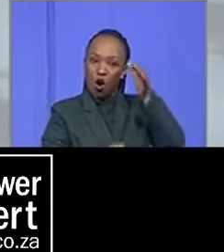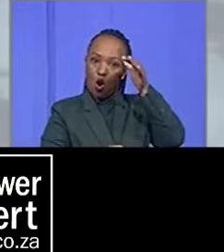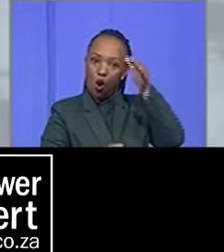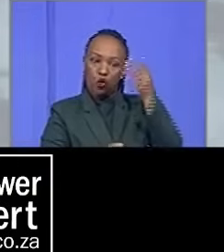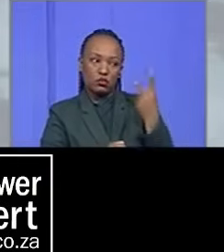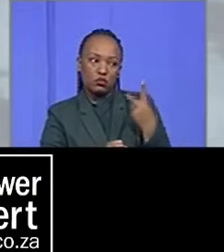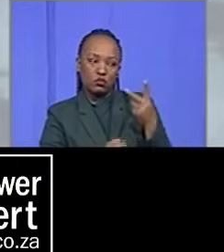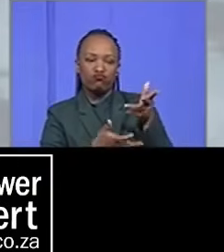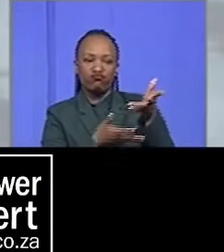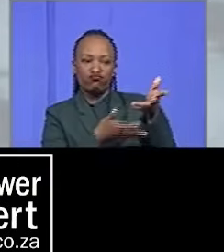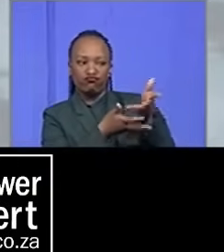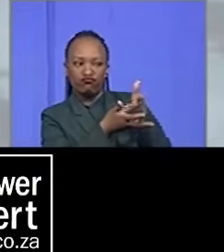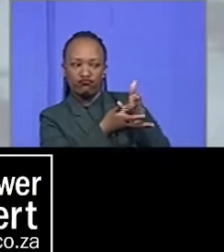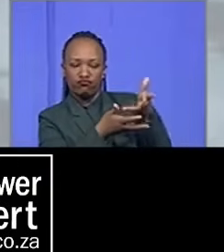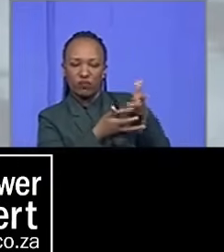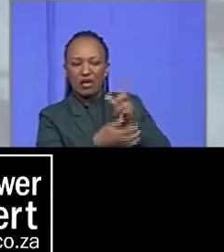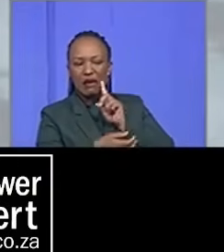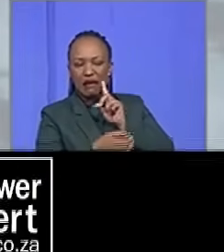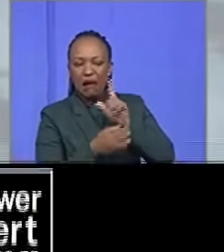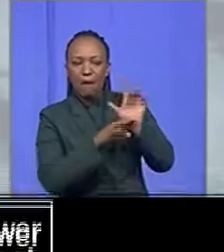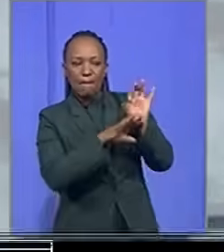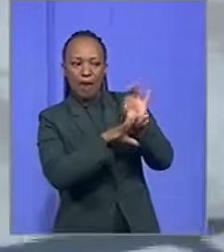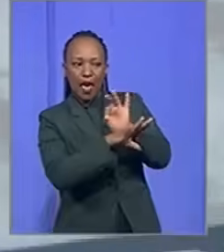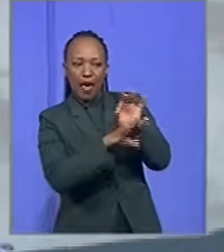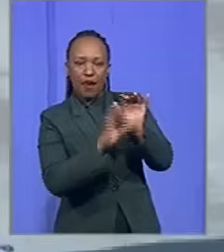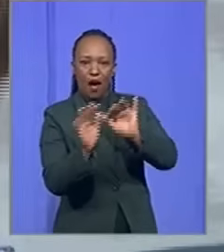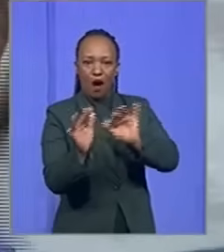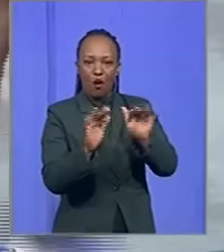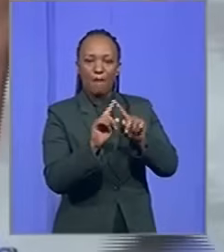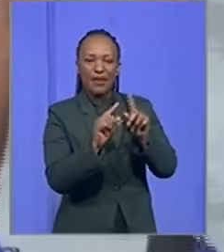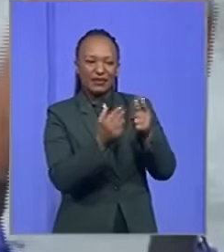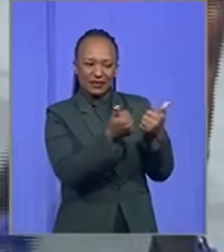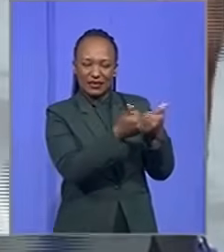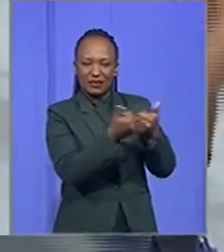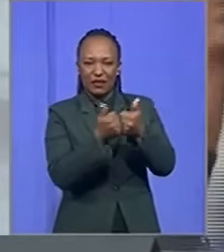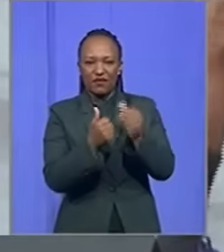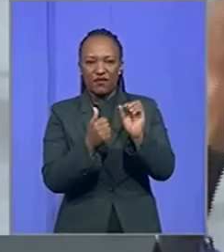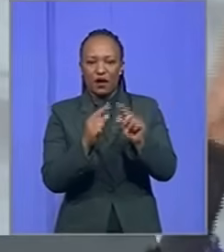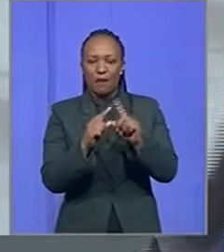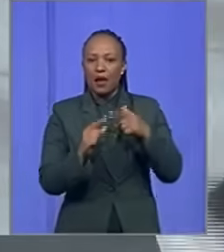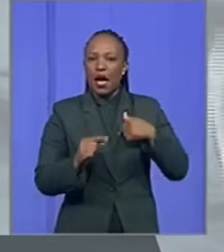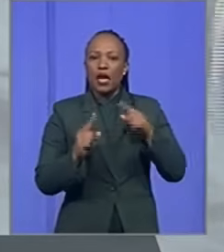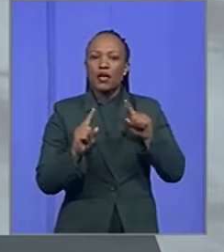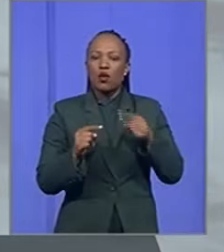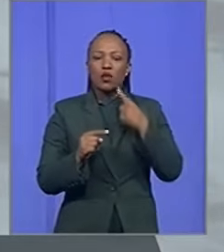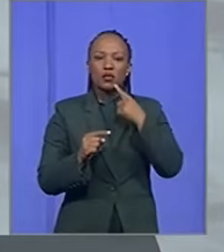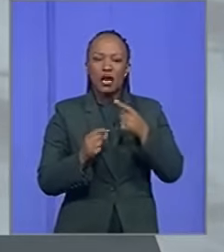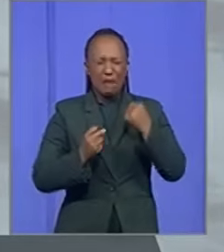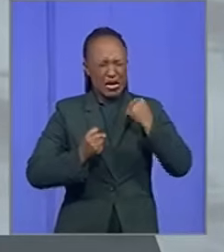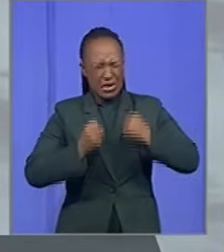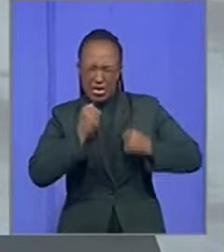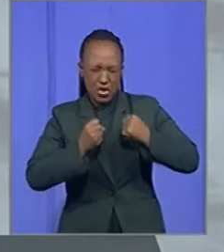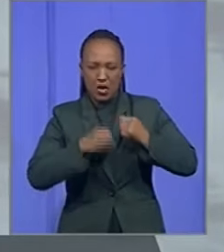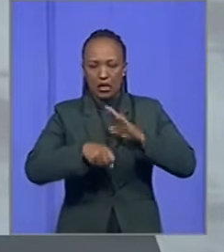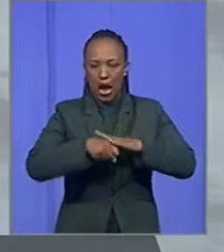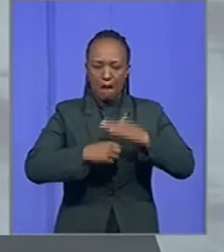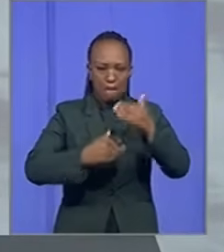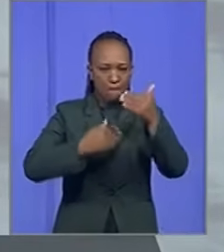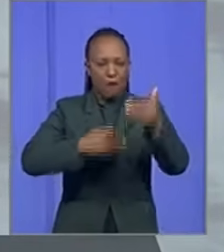re bone hore re plana jwang but ina le tsa yone so nka se ka be ka bolela hore ke tlo matha nako e kae